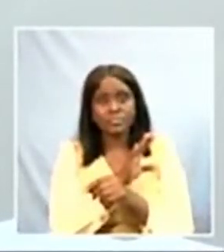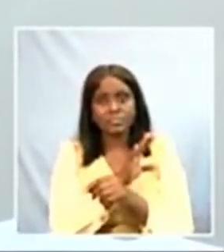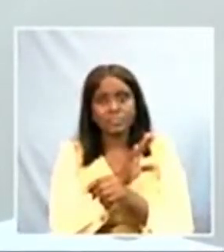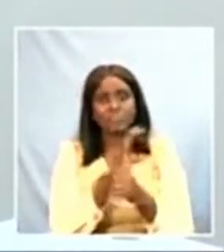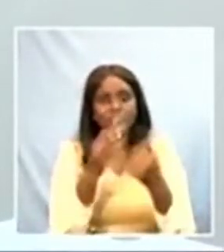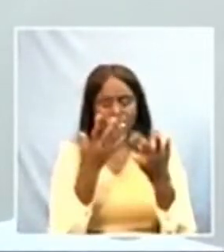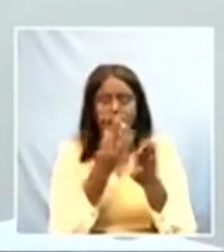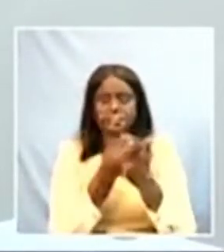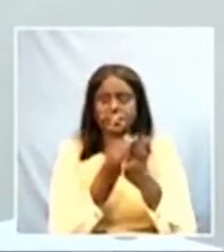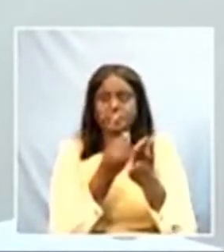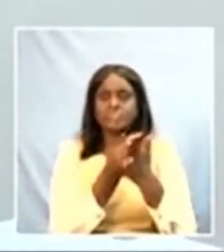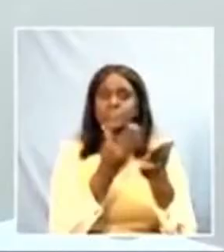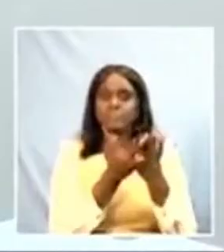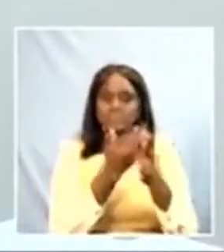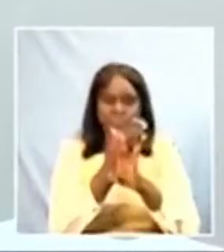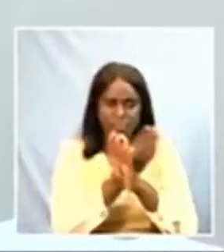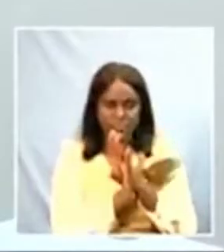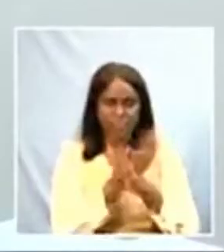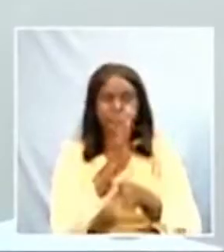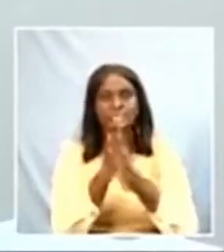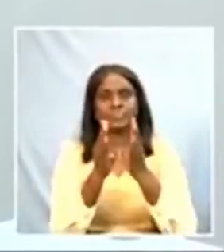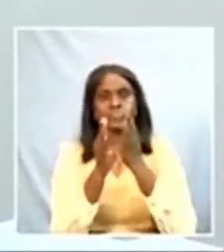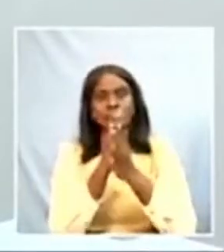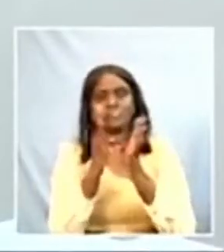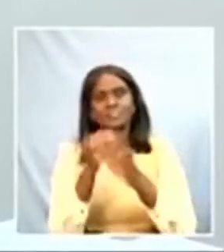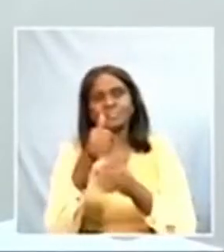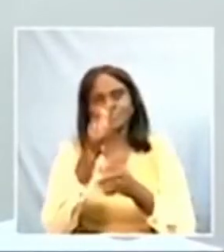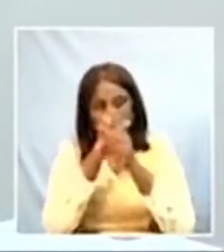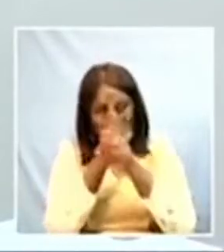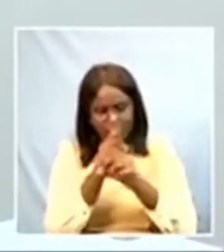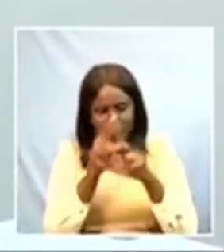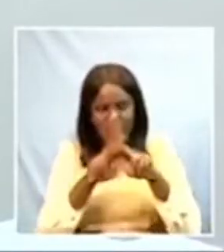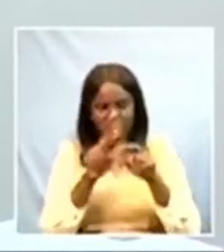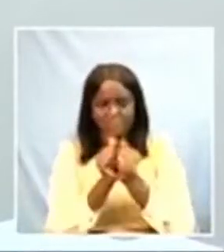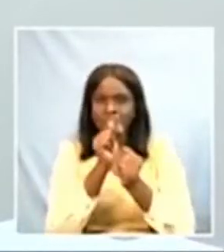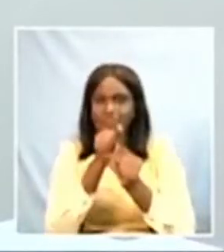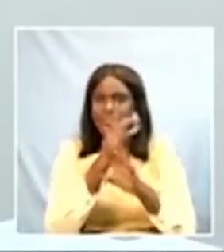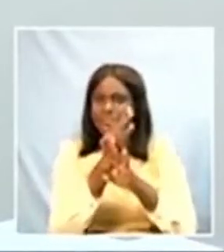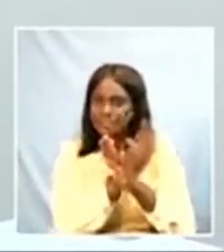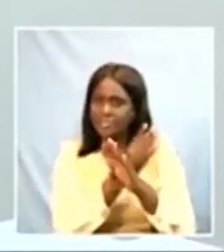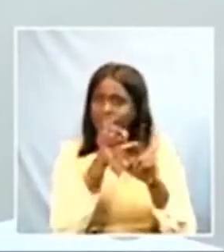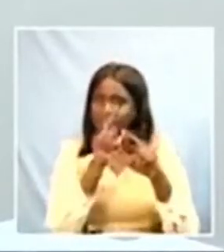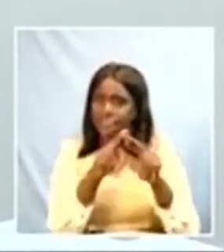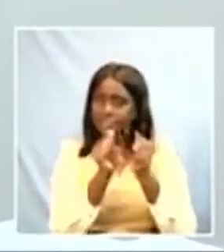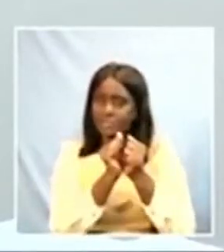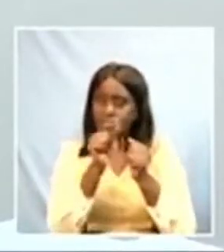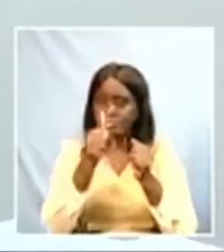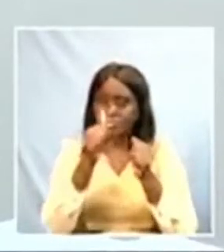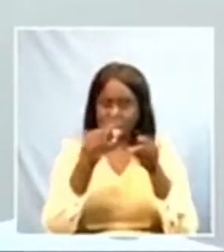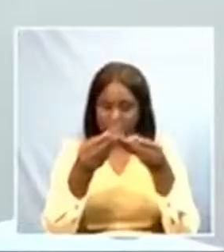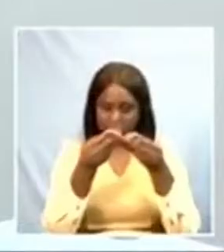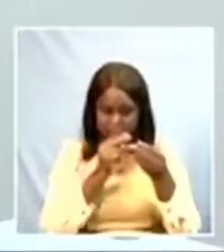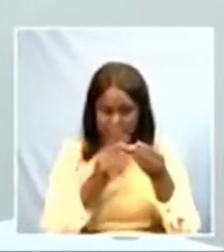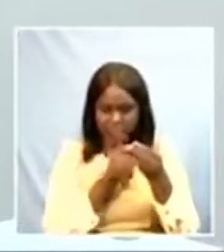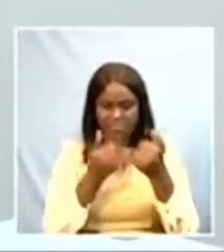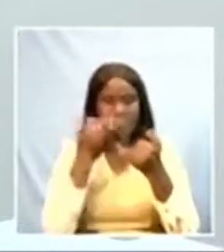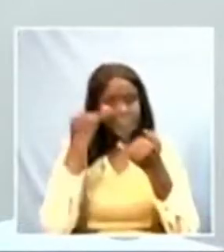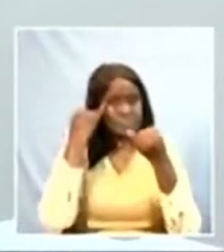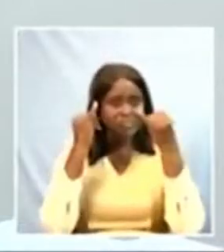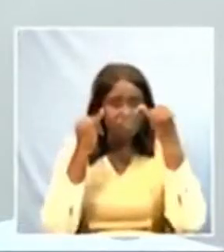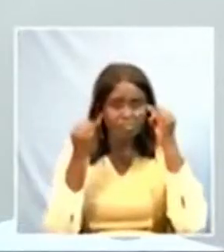the amount before the contractor sat down with you. And you are giving us the